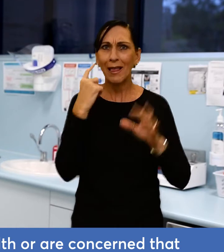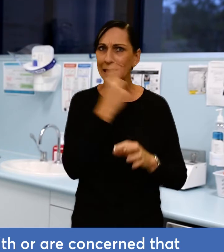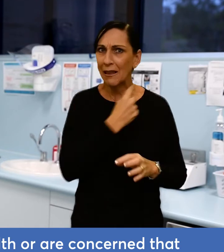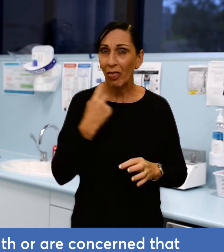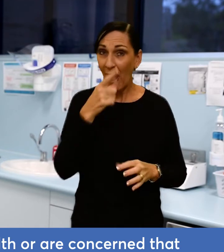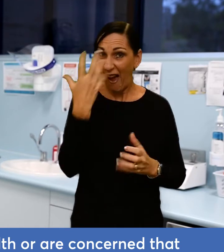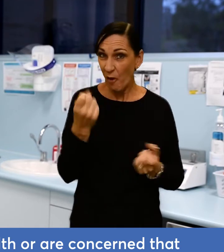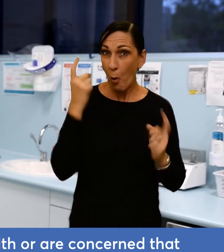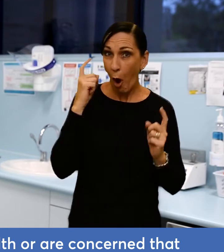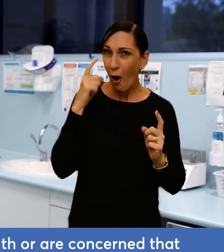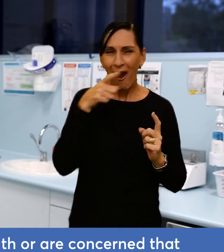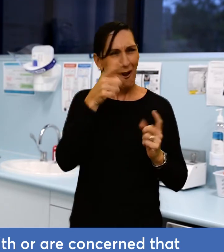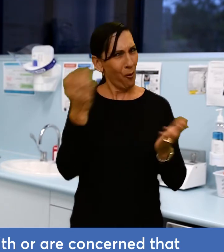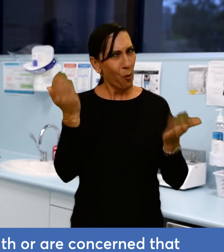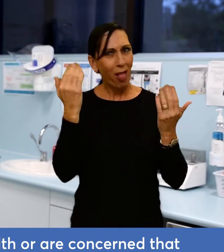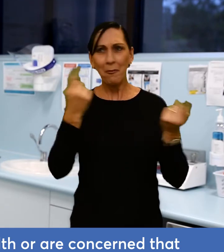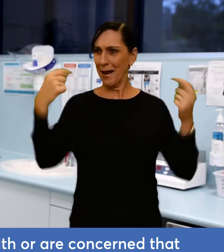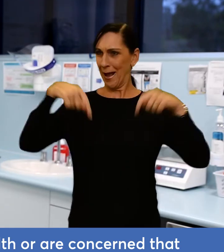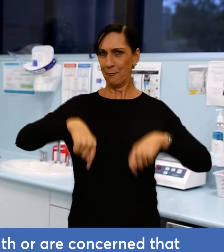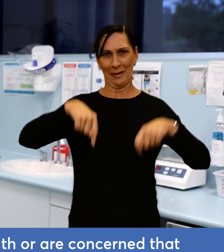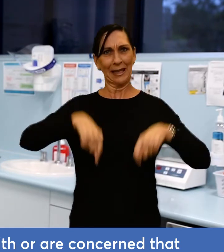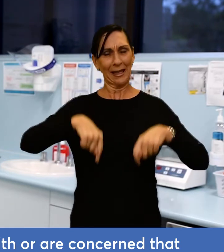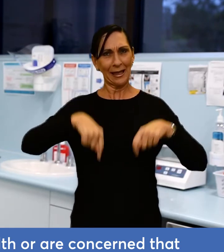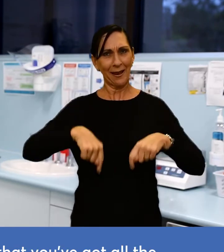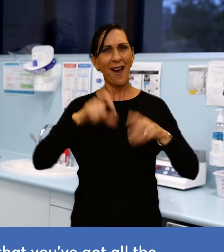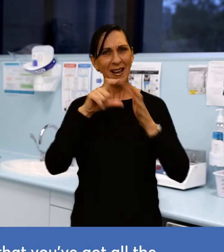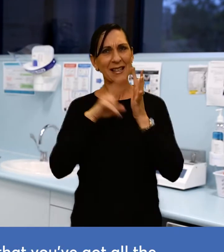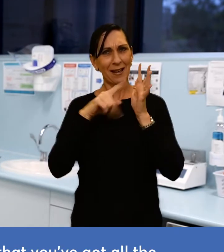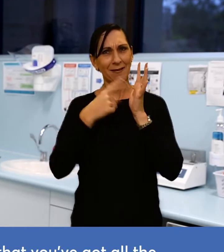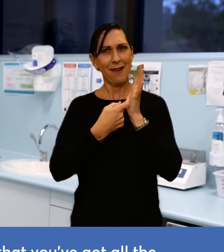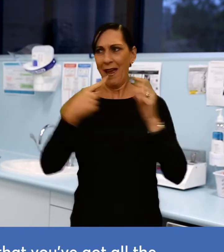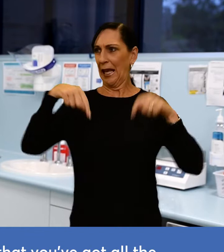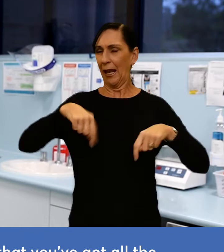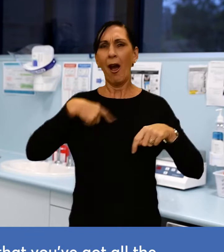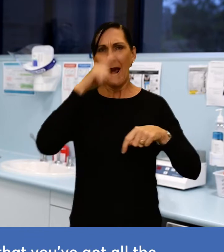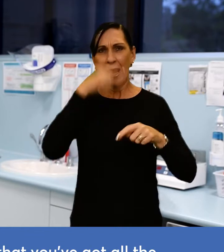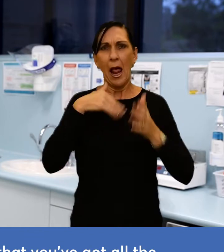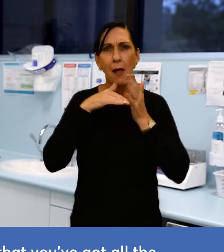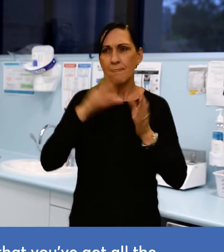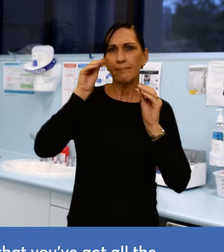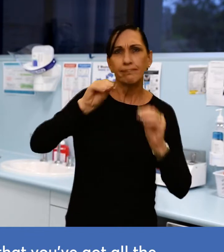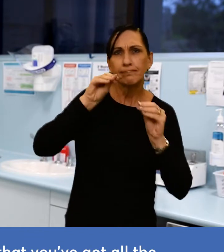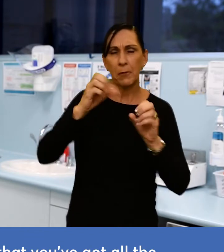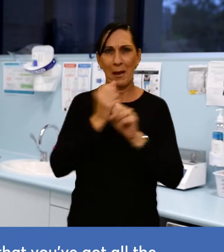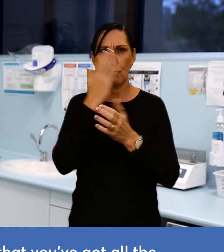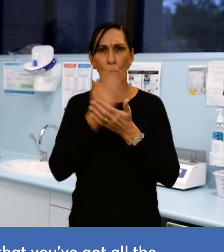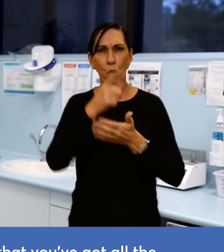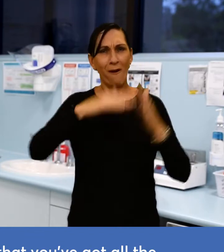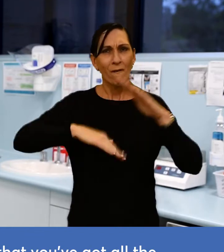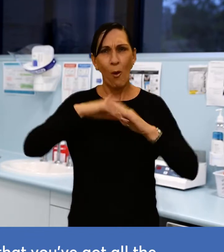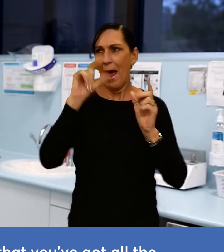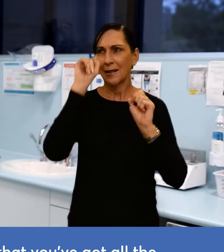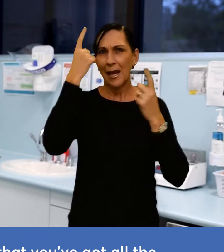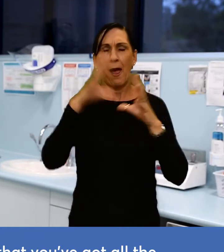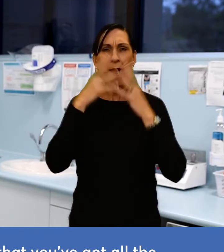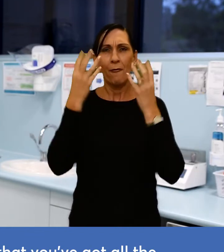you're certainly welcome to come to our clinic, and we'll follow everything up for you and make sure that you've got all the information